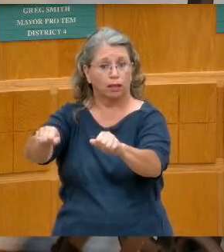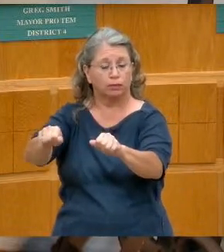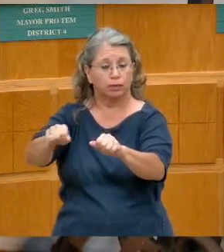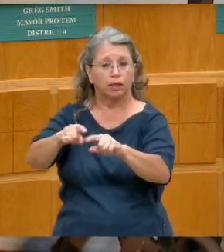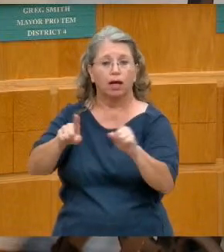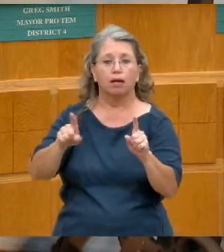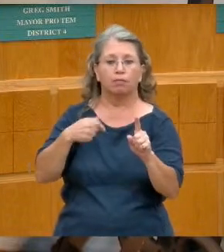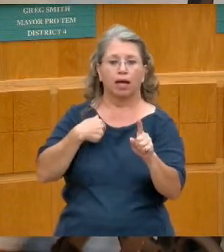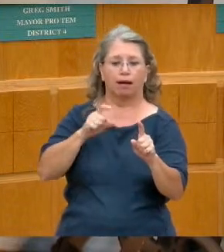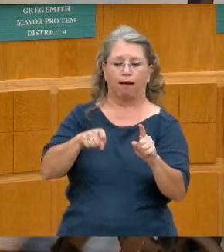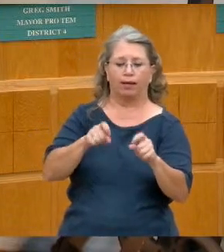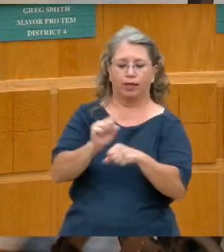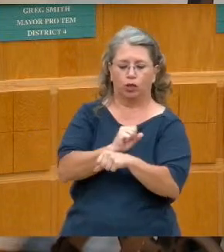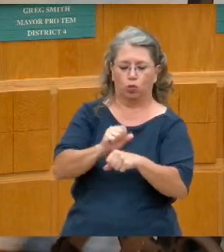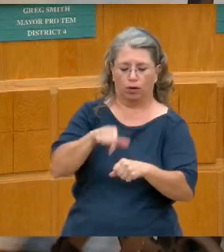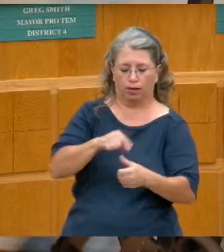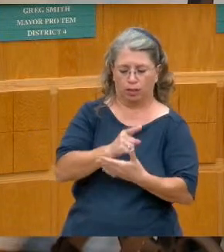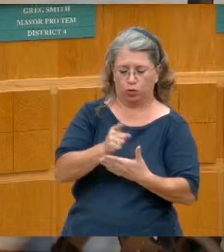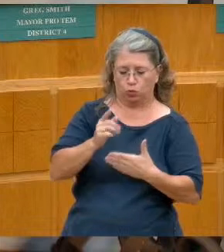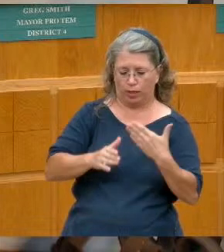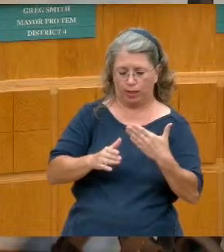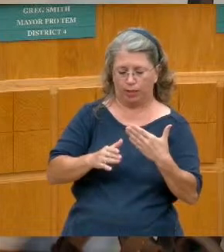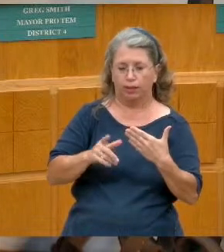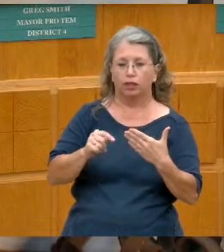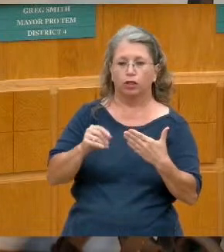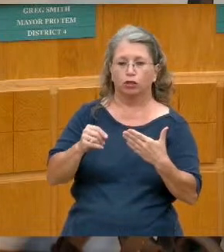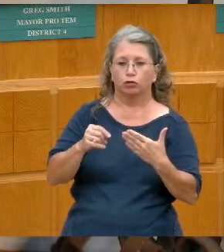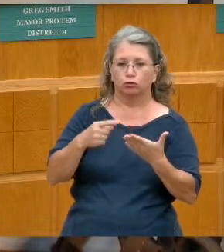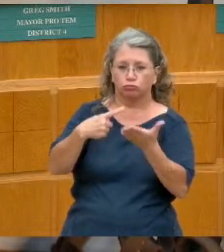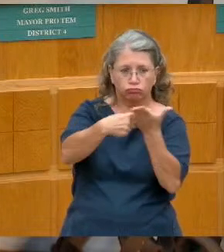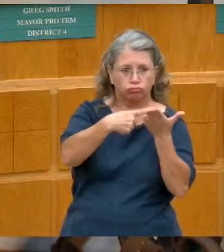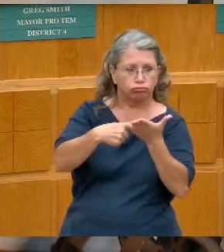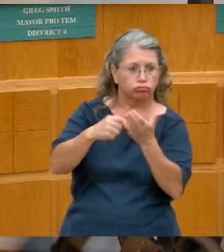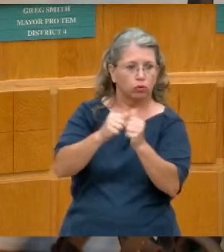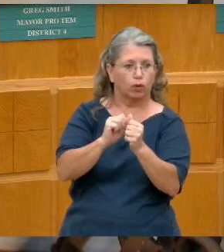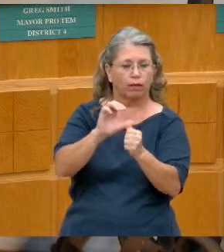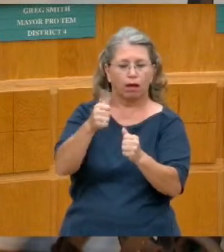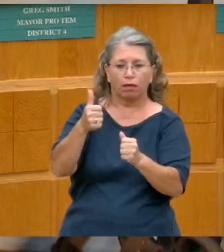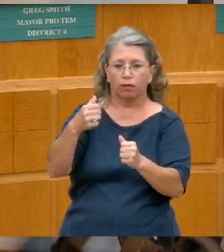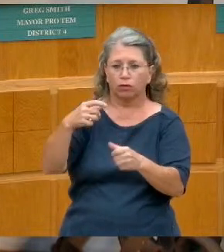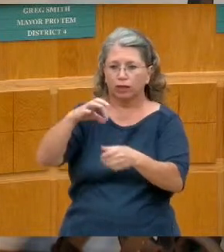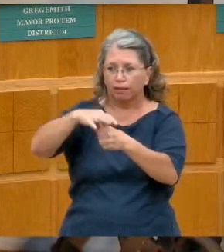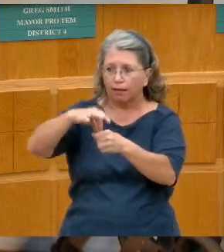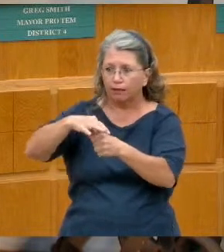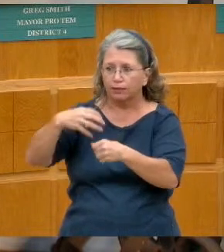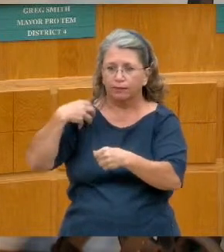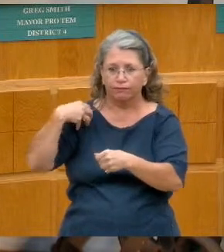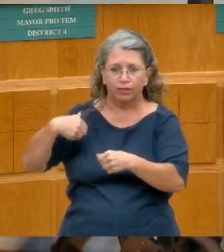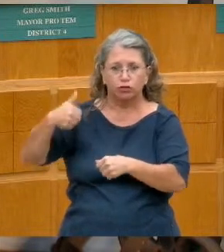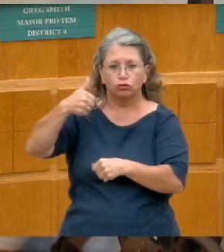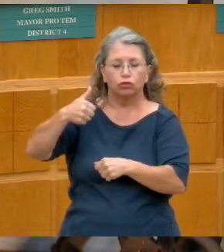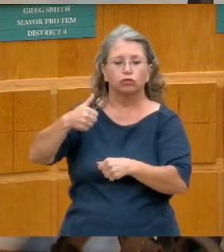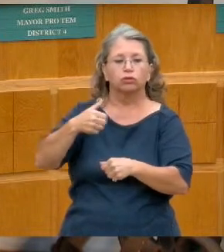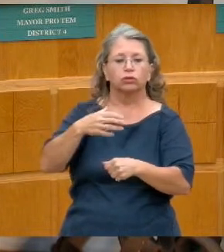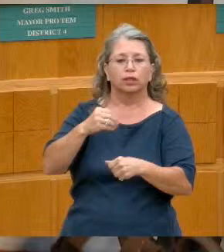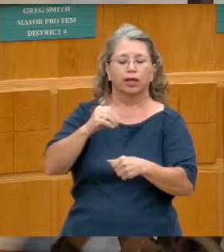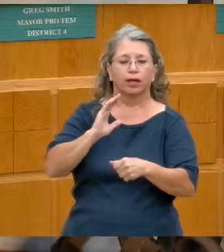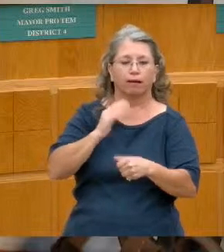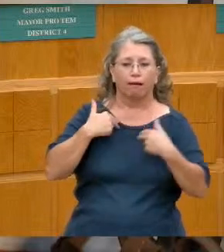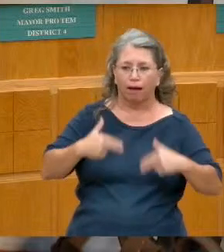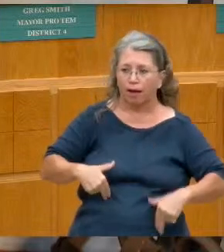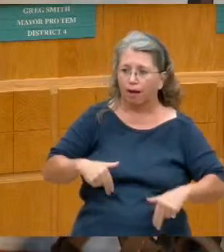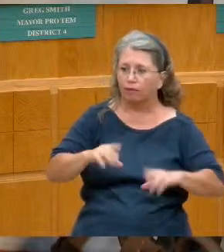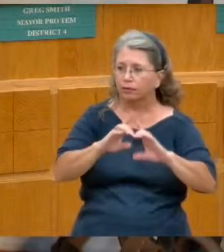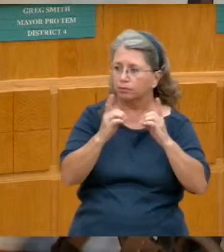to continue to consult with our elected officials, business community, public health experts to create a mask order that is right